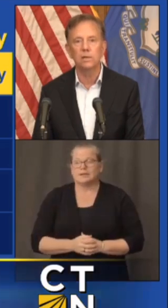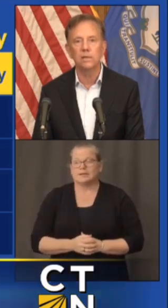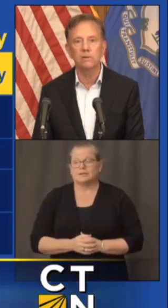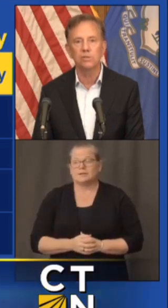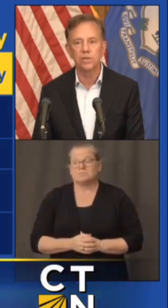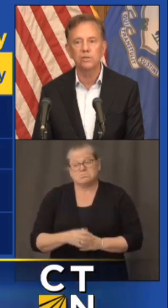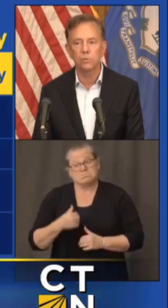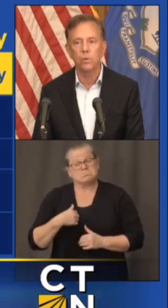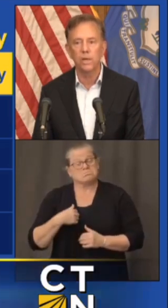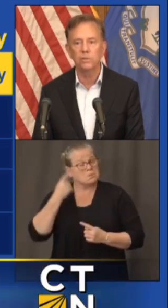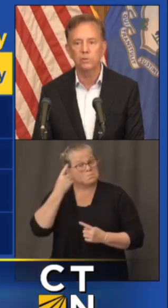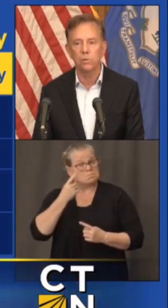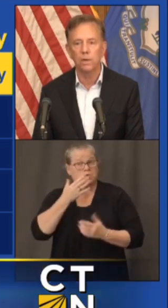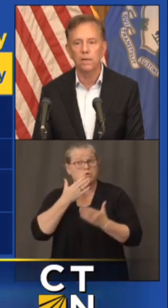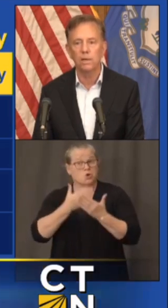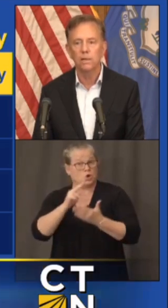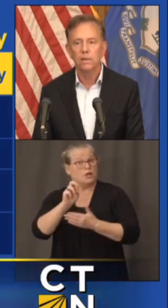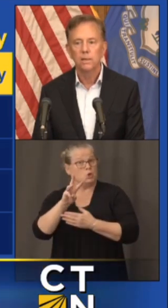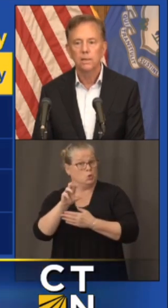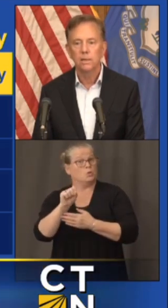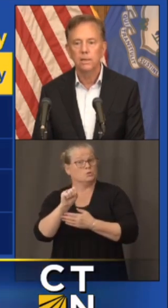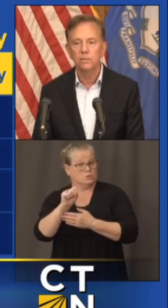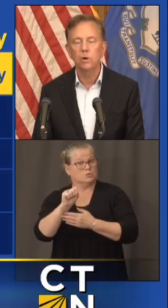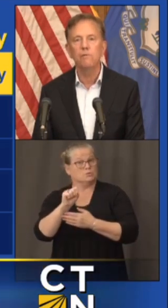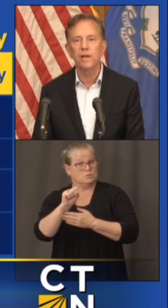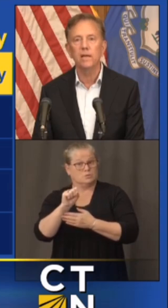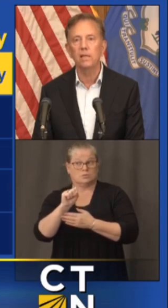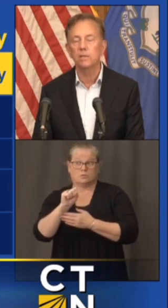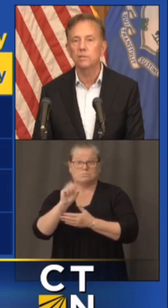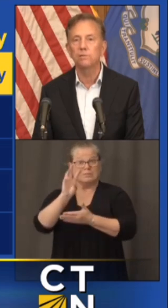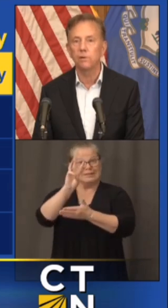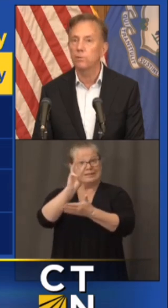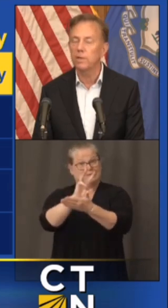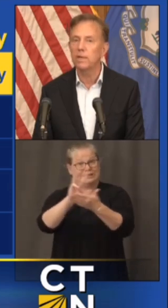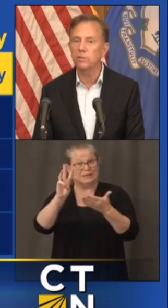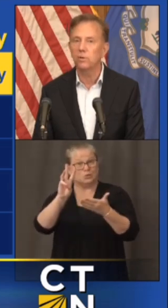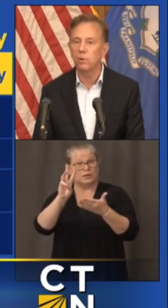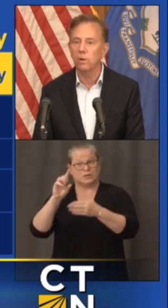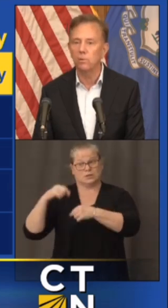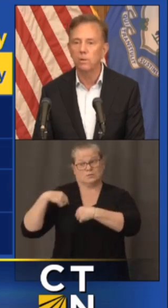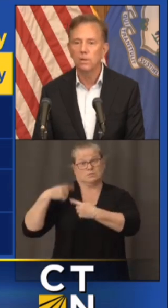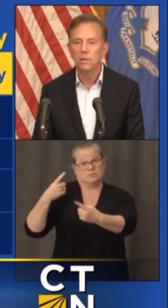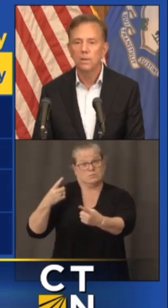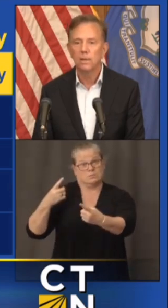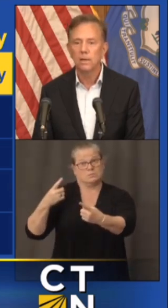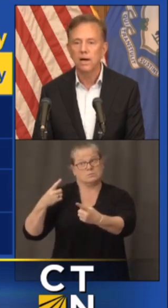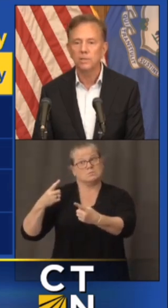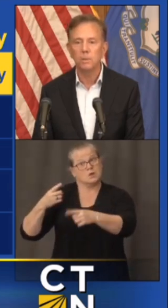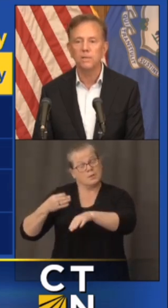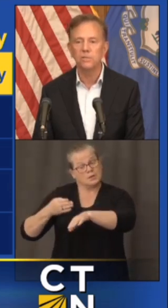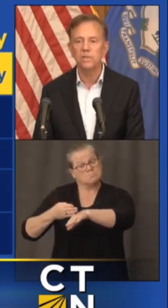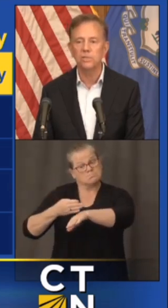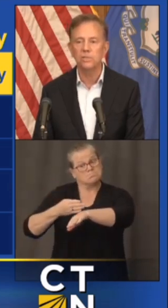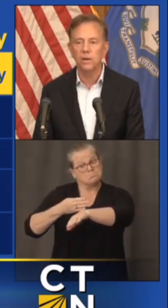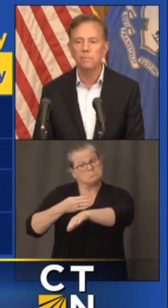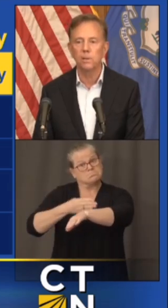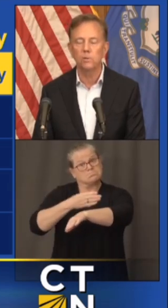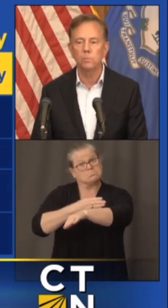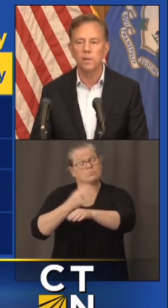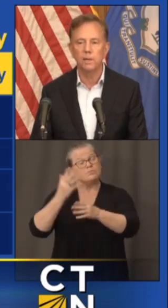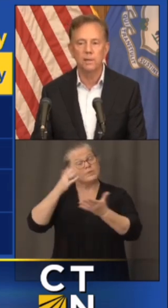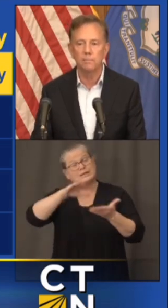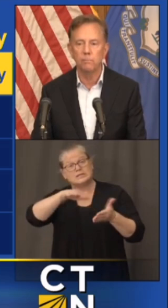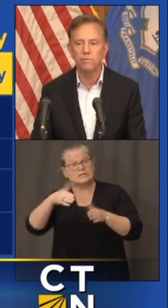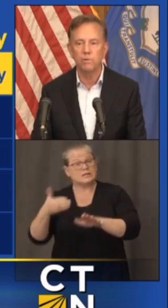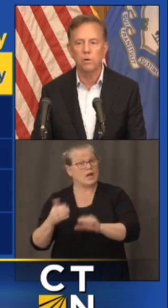news, now 6 weeks running. No fatalities for 3 days in a row. Hospitalizations up a